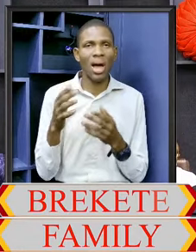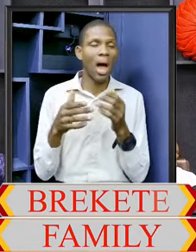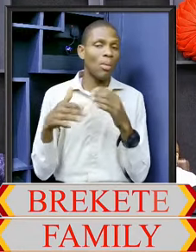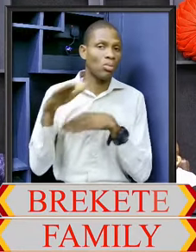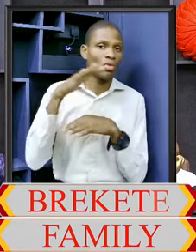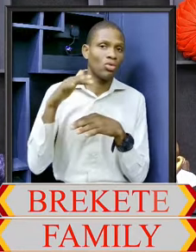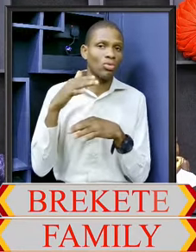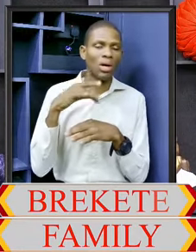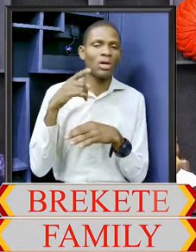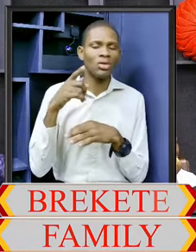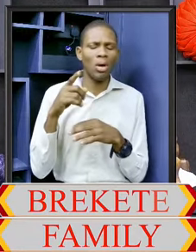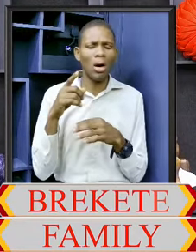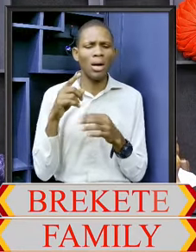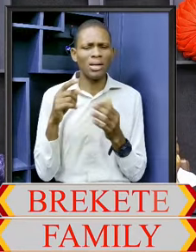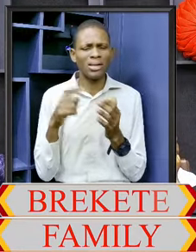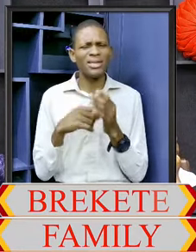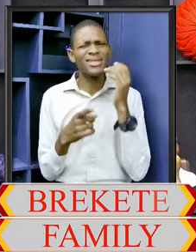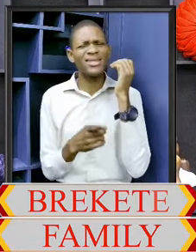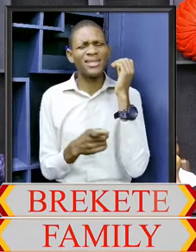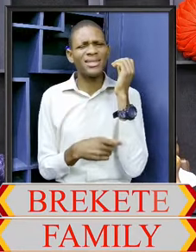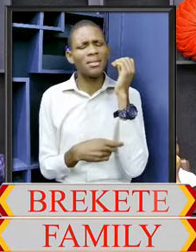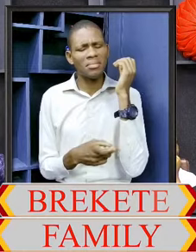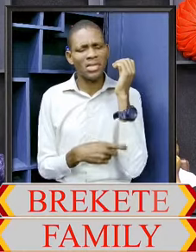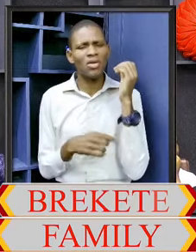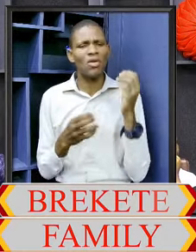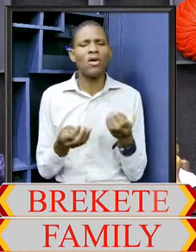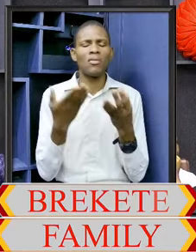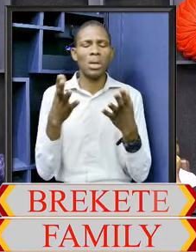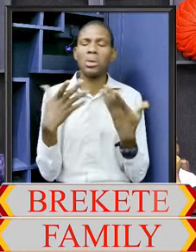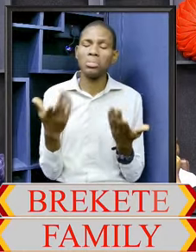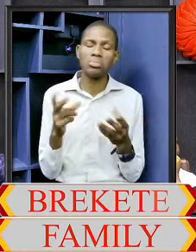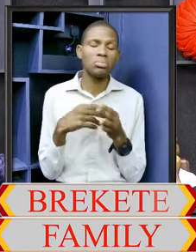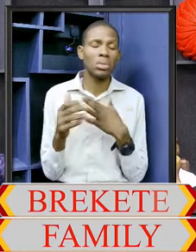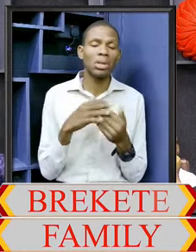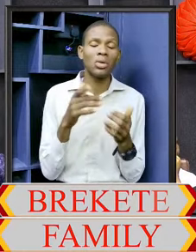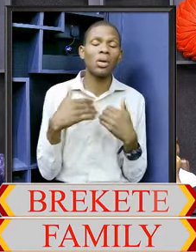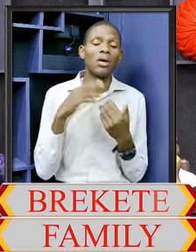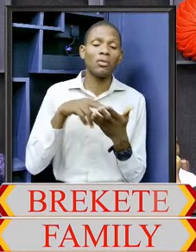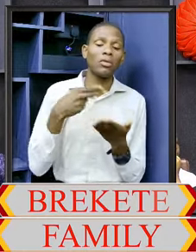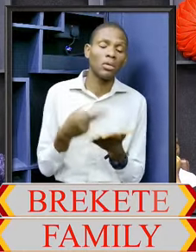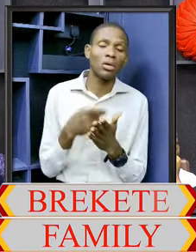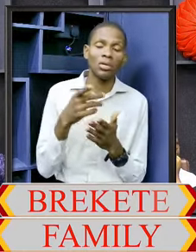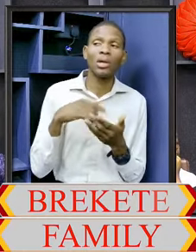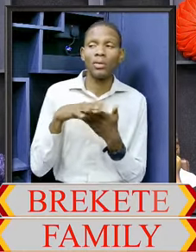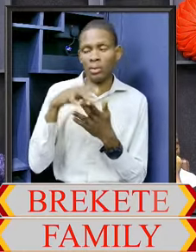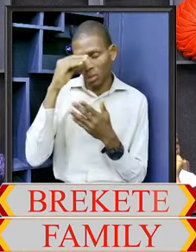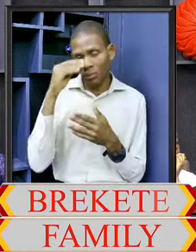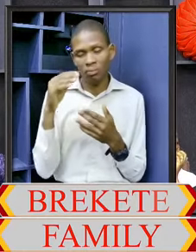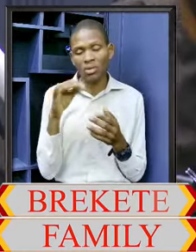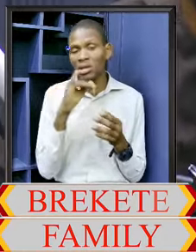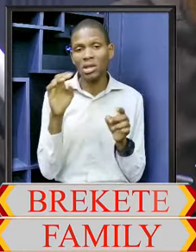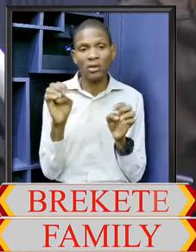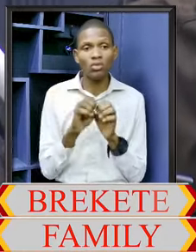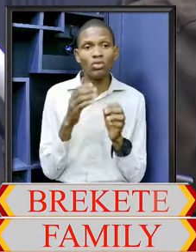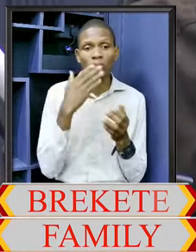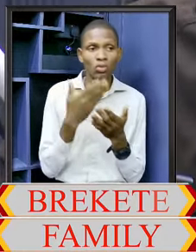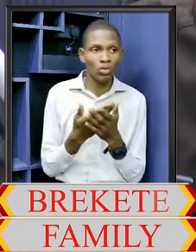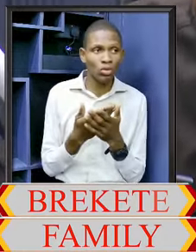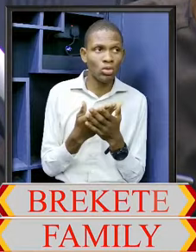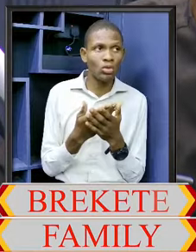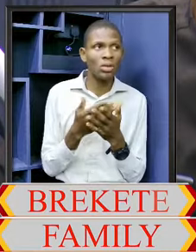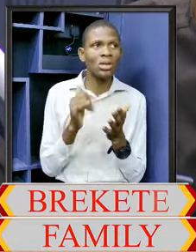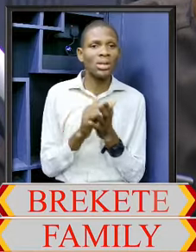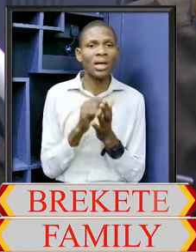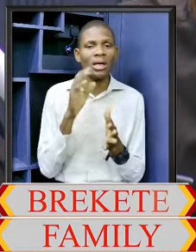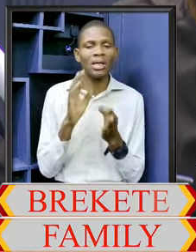You understand? Yes, sir. But it no matter. You don't fall, you don't learn. But if even good, like say you no fall, you learn from